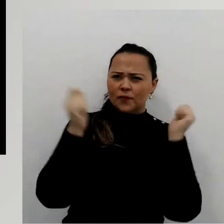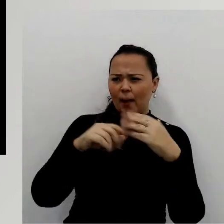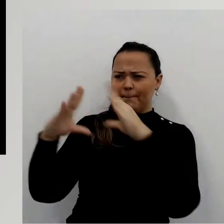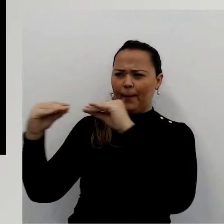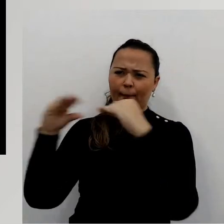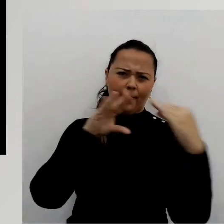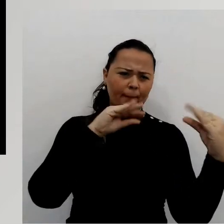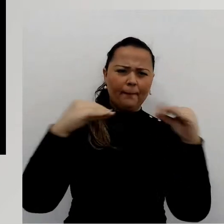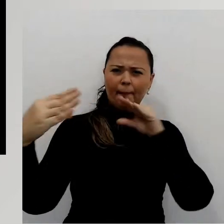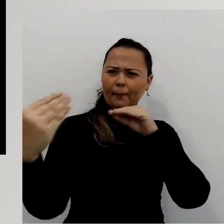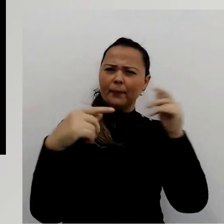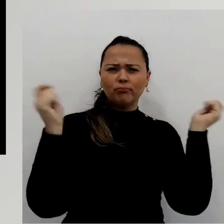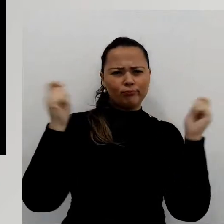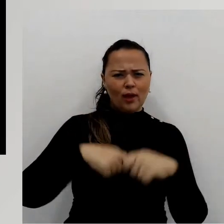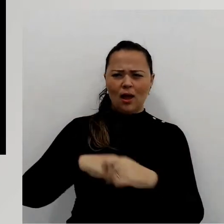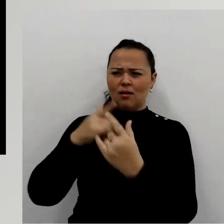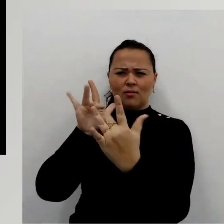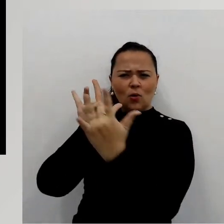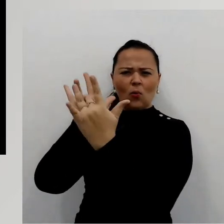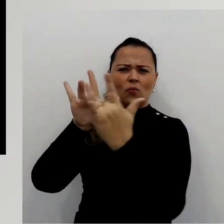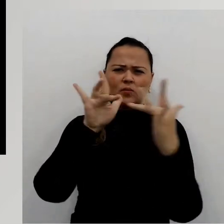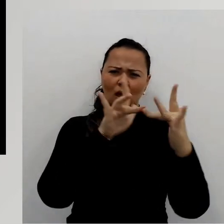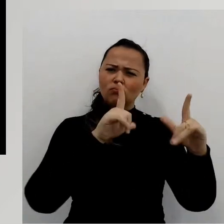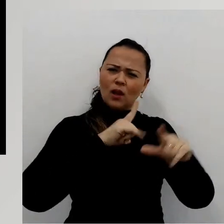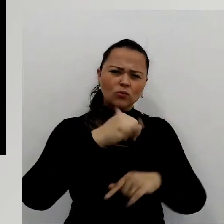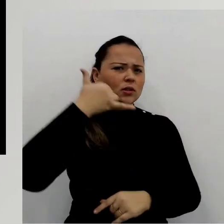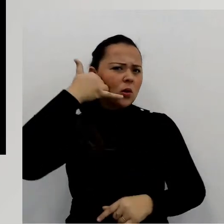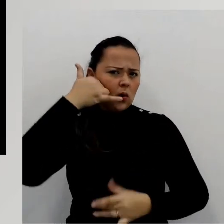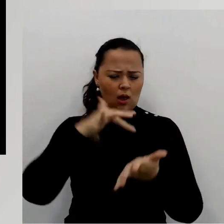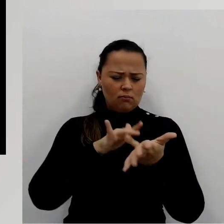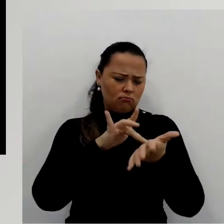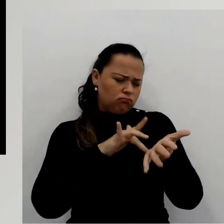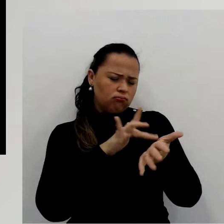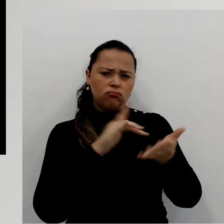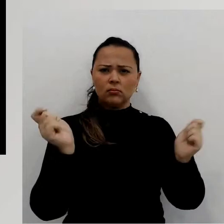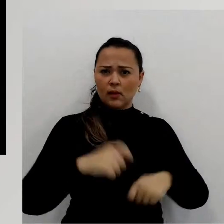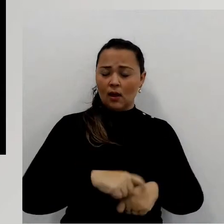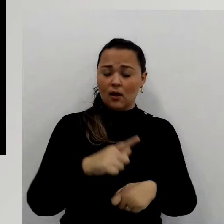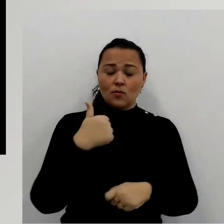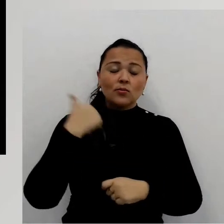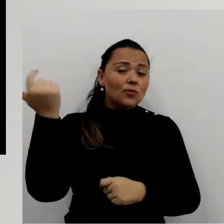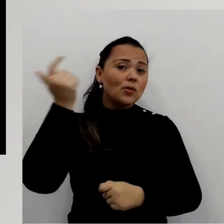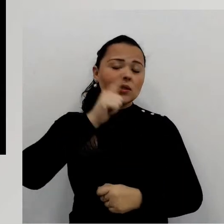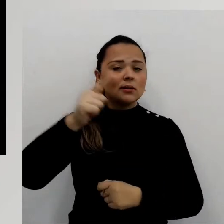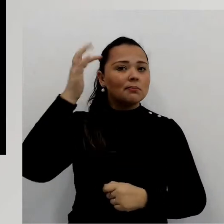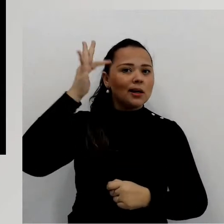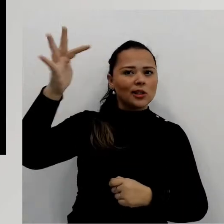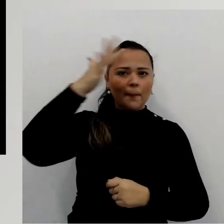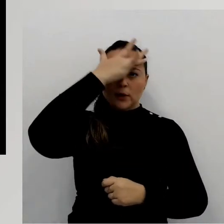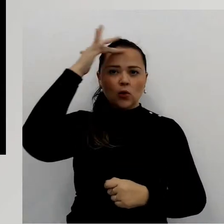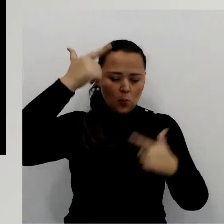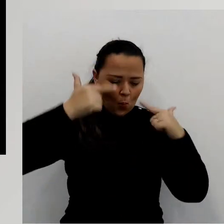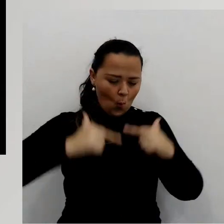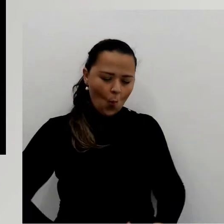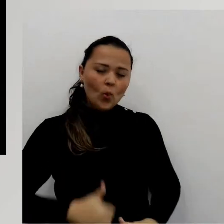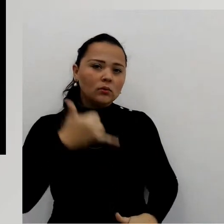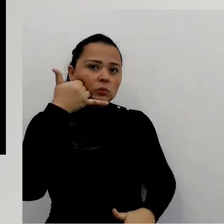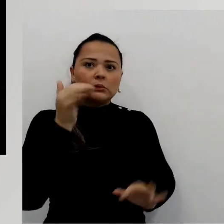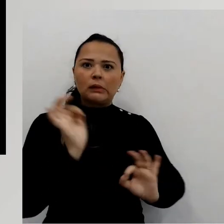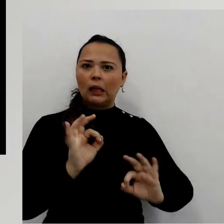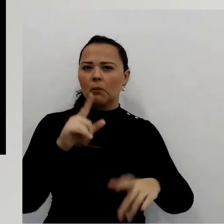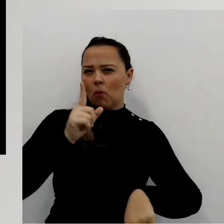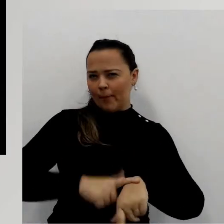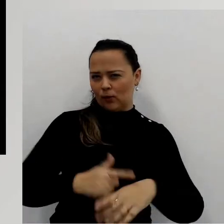a mobile device with them. I can't imagine anyone who does not have such a thing. What happened was